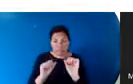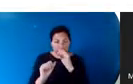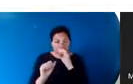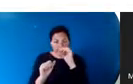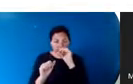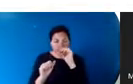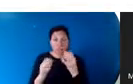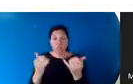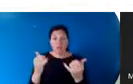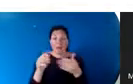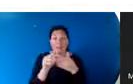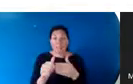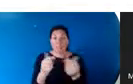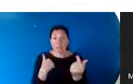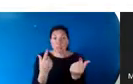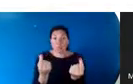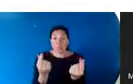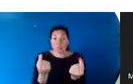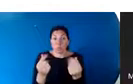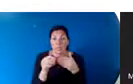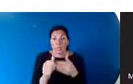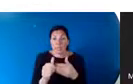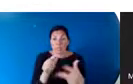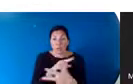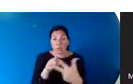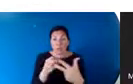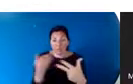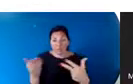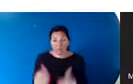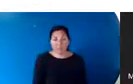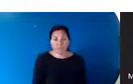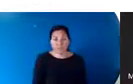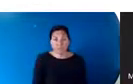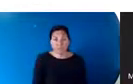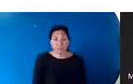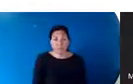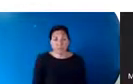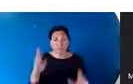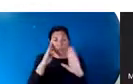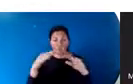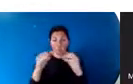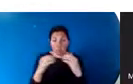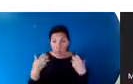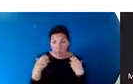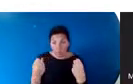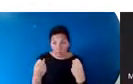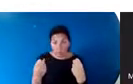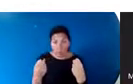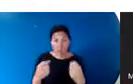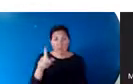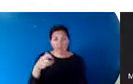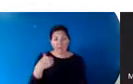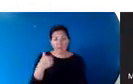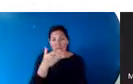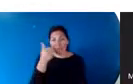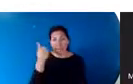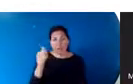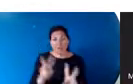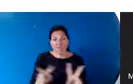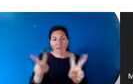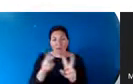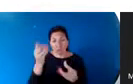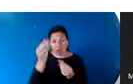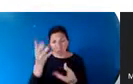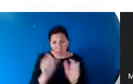what does that lead us to do? I think it leads us to do three things. It leads us to say we should focus more on health. We should have a better value informed science